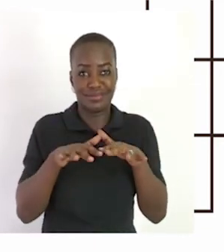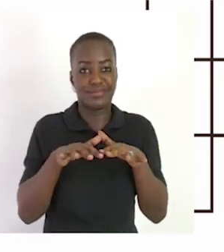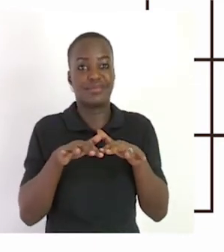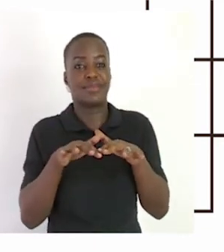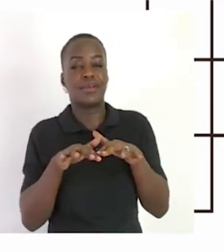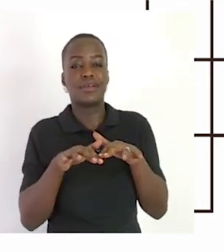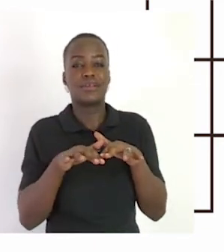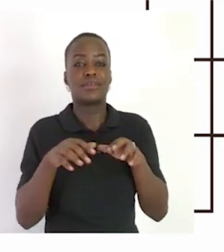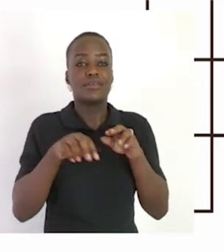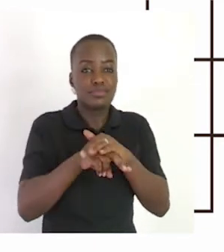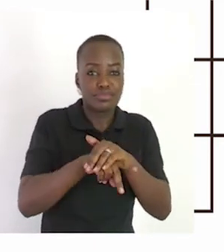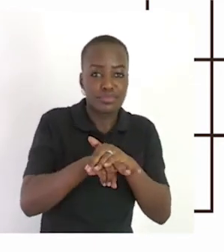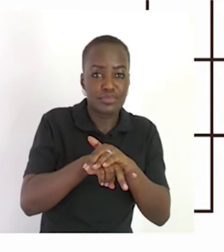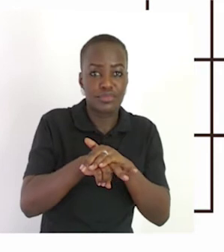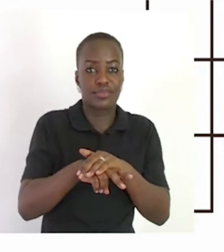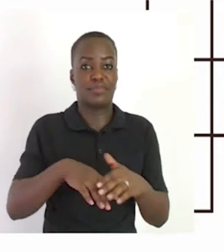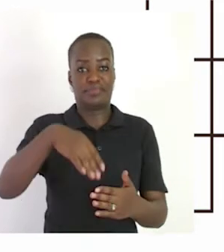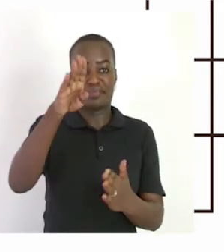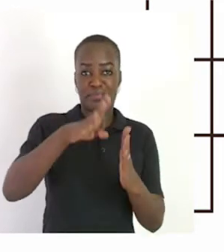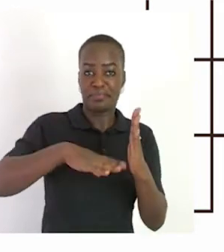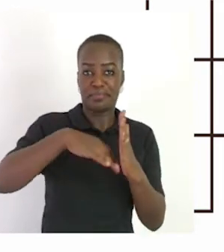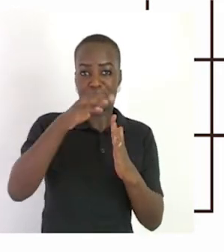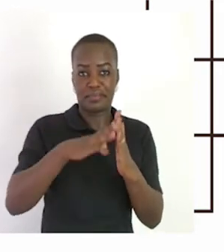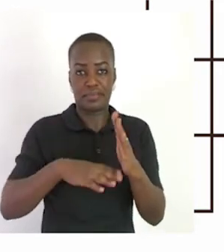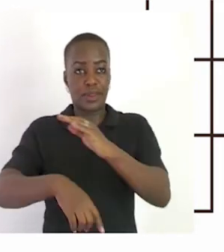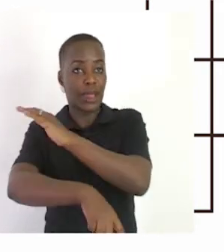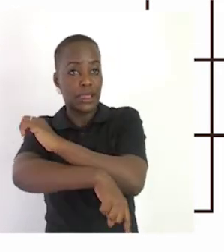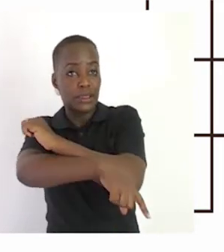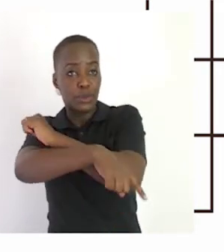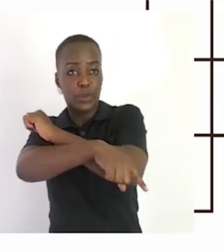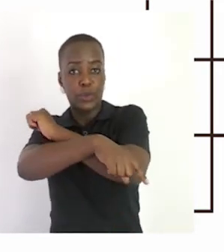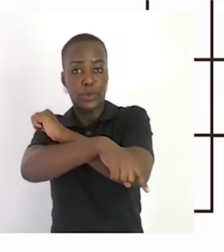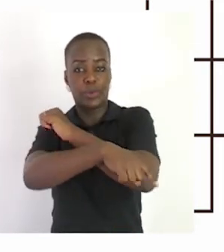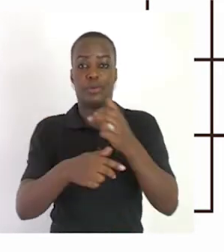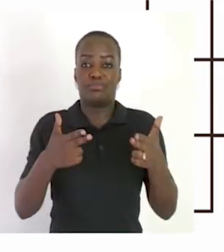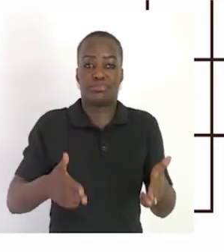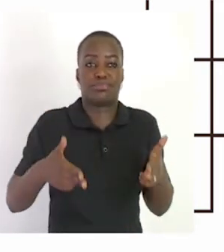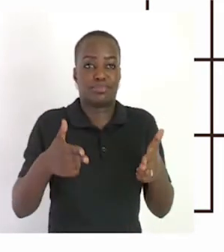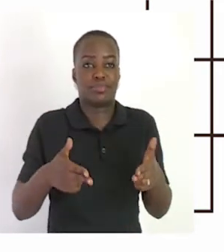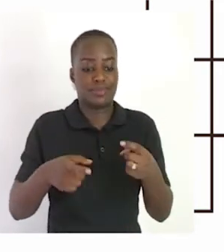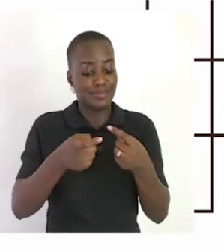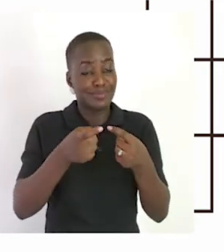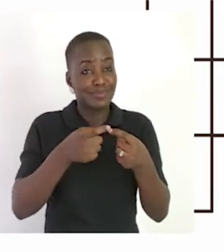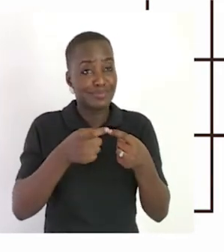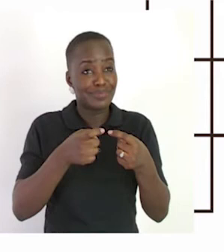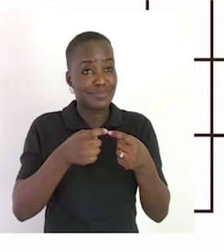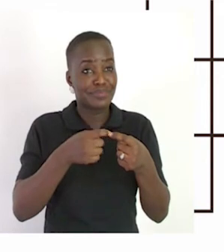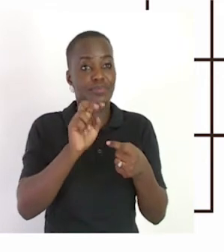snail, paint, tail, train, and